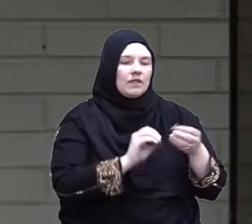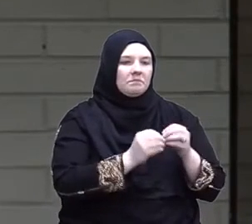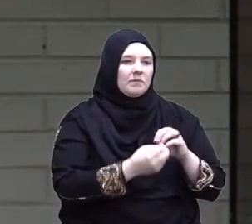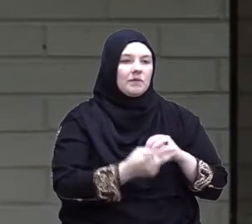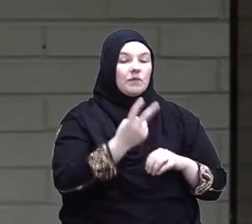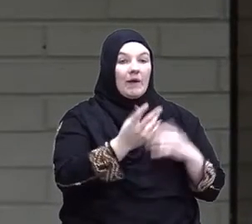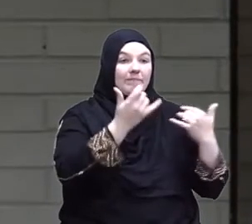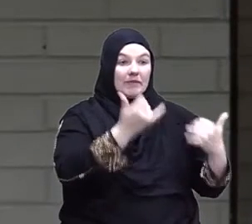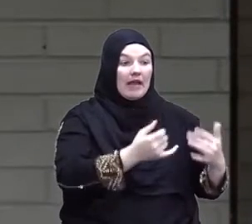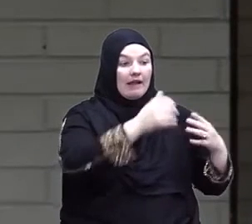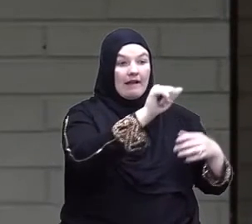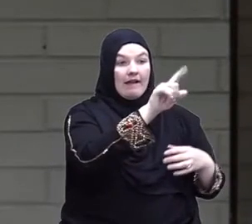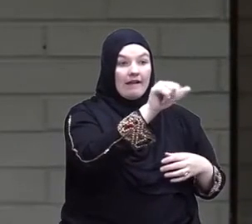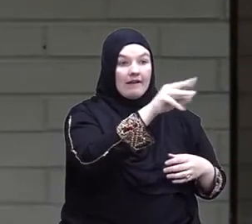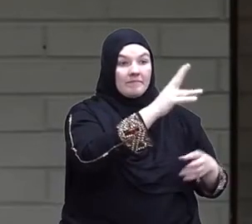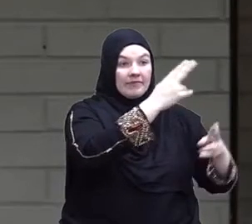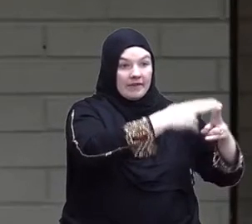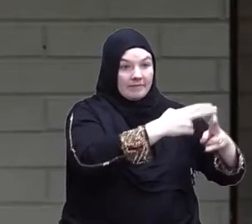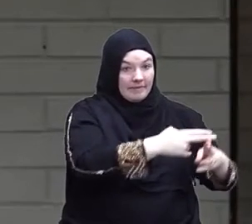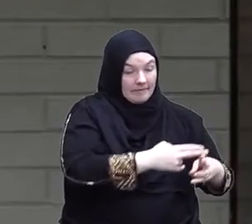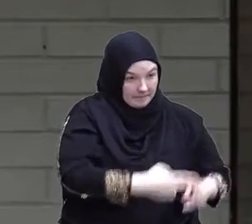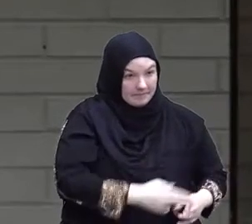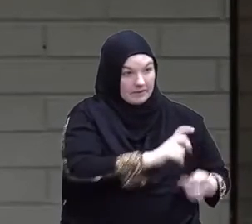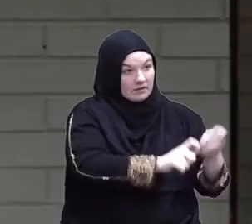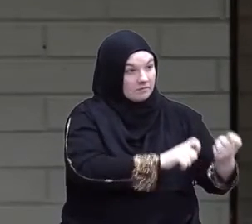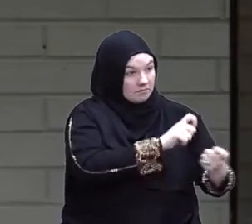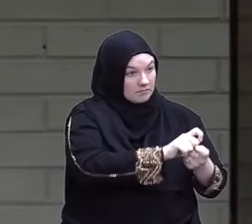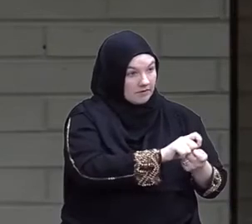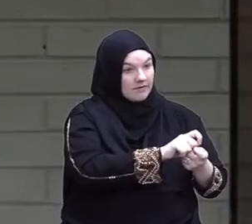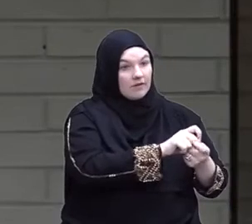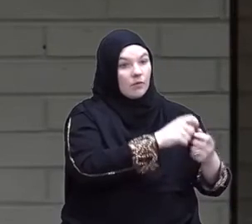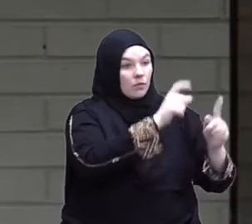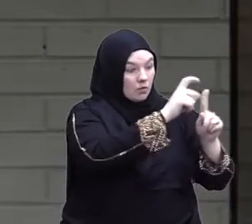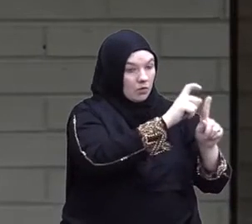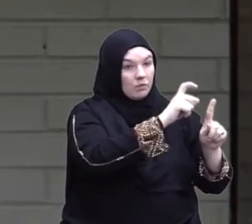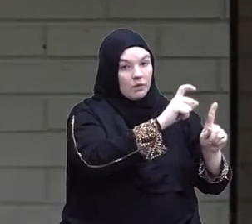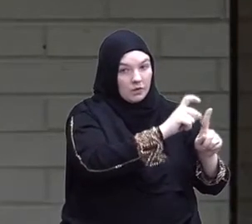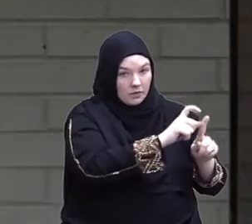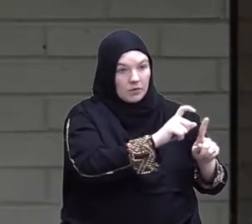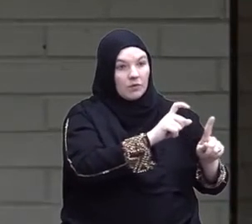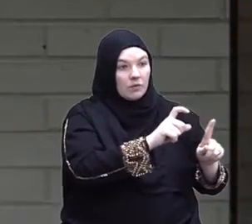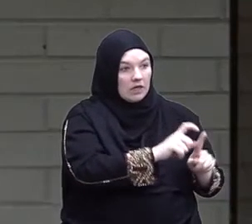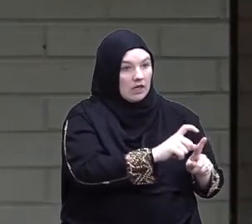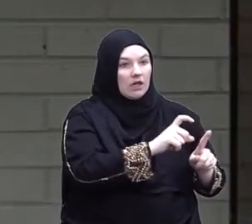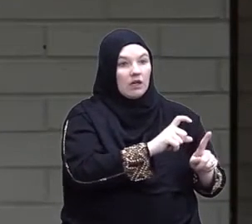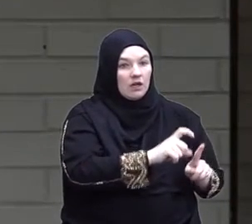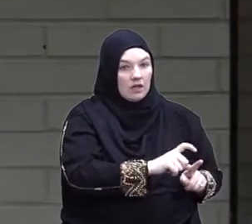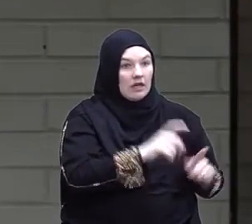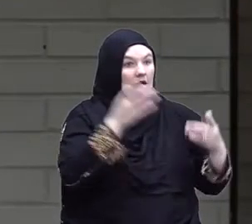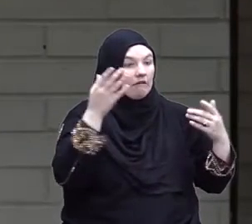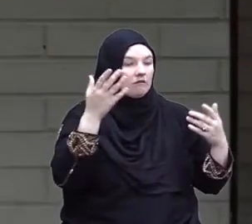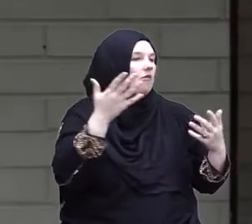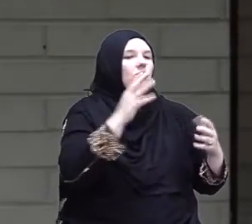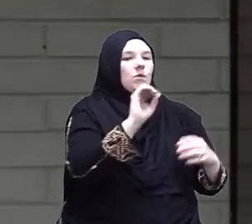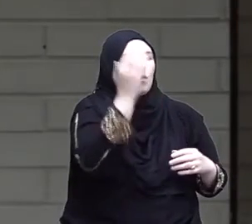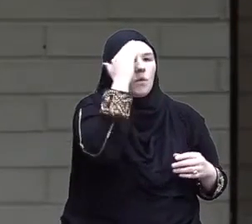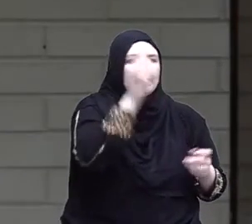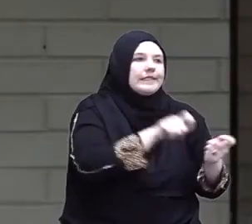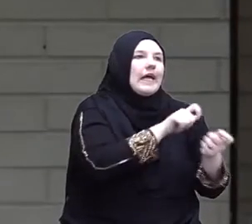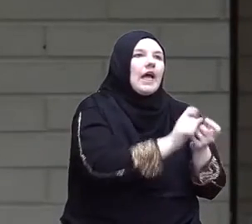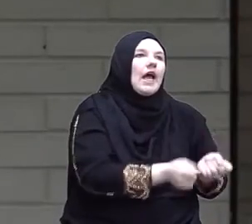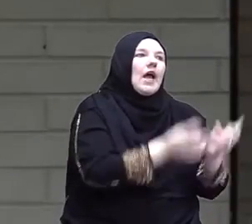Adam named those items, item after item after item, nobody knows how many,